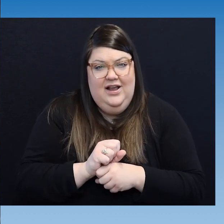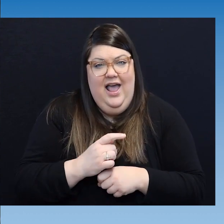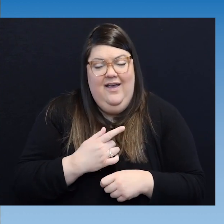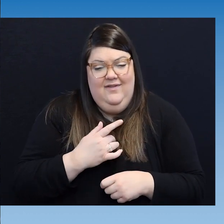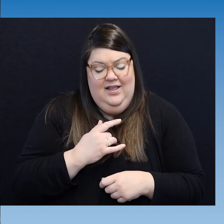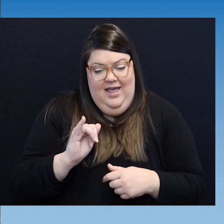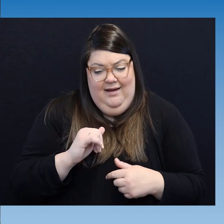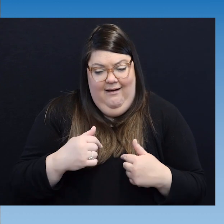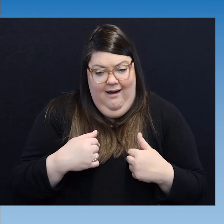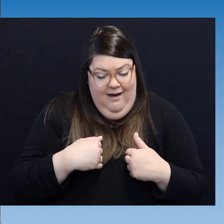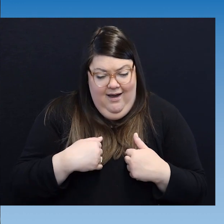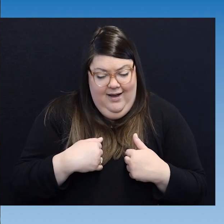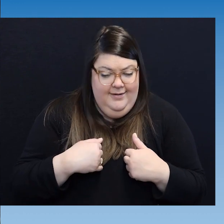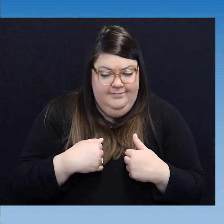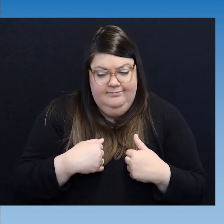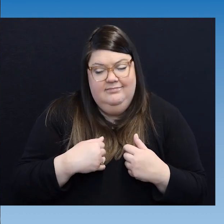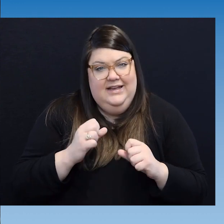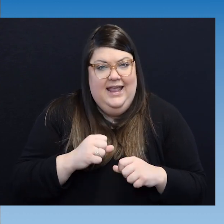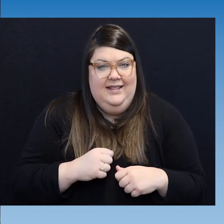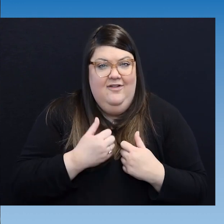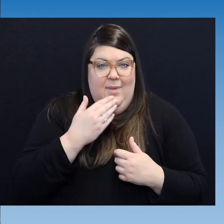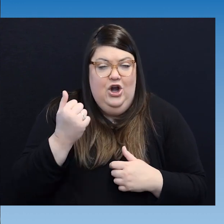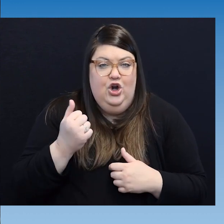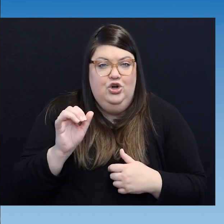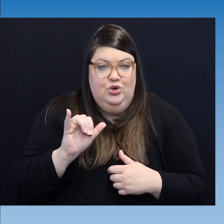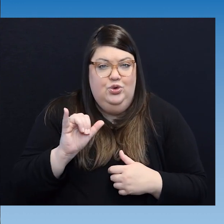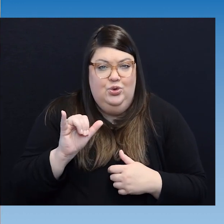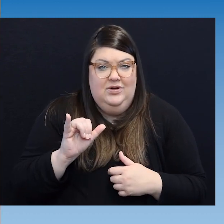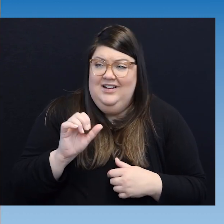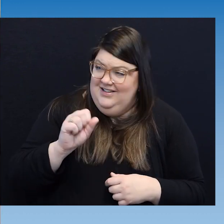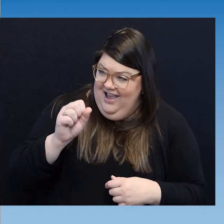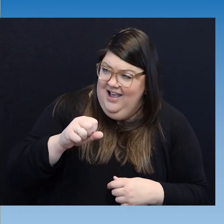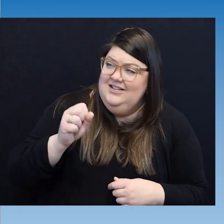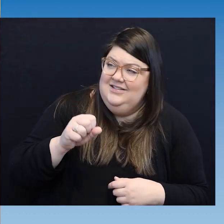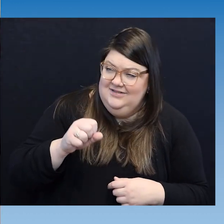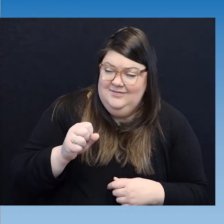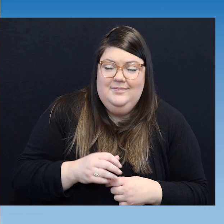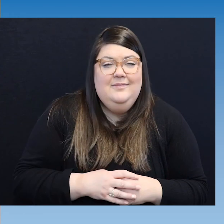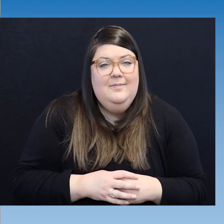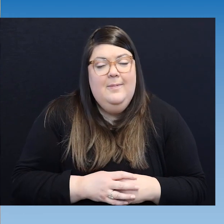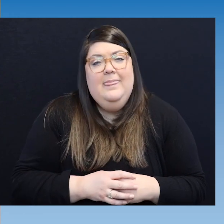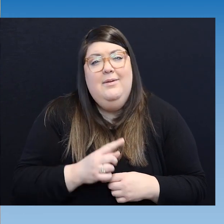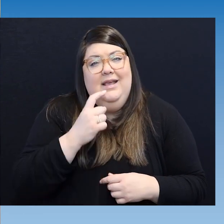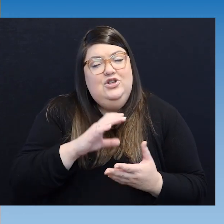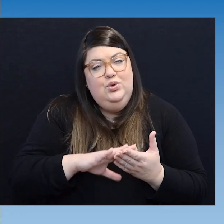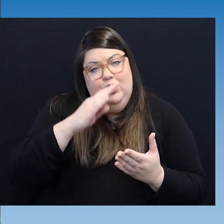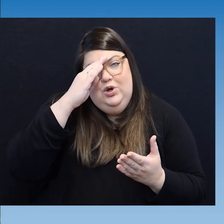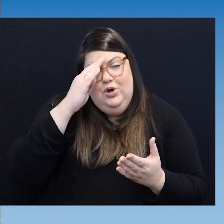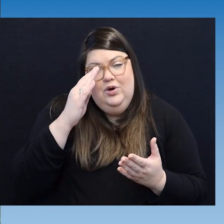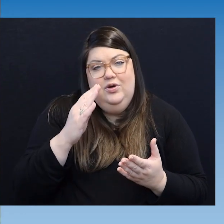I feel that I can live better, you know? Yes. You know, yes. you